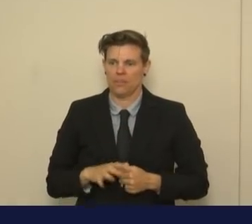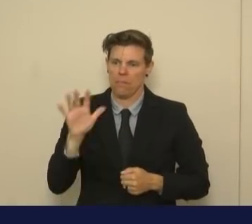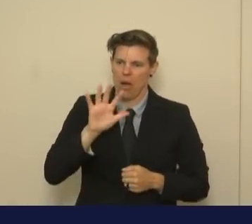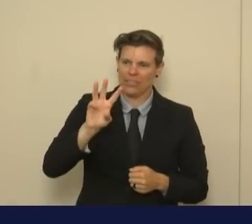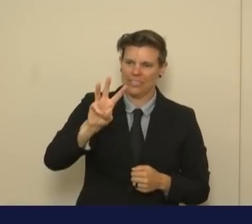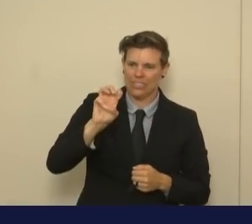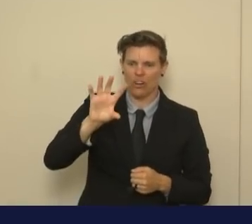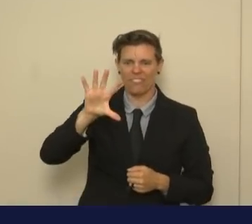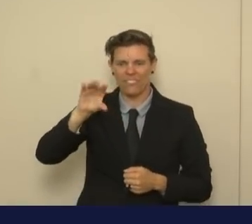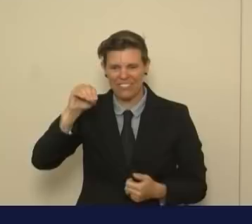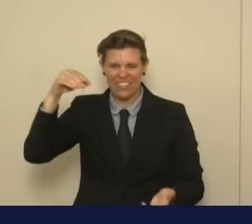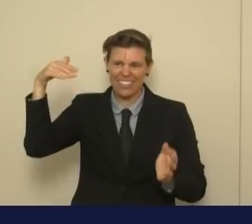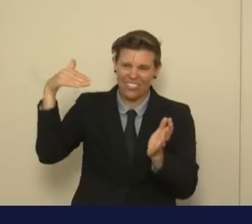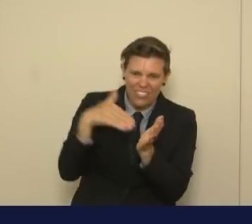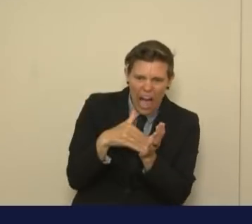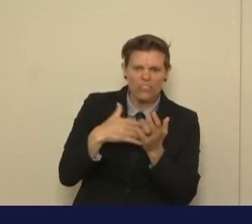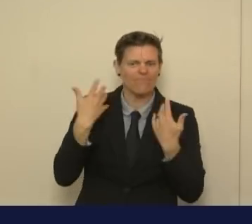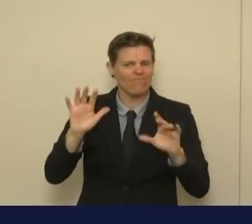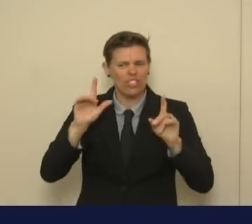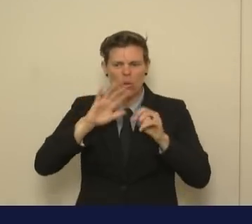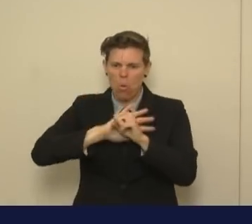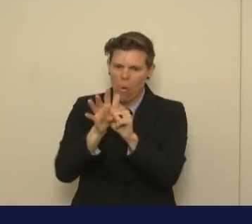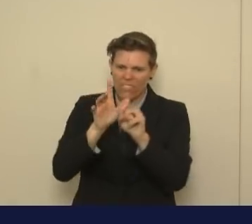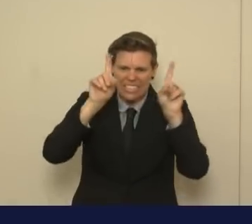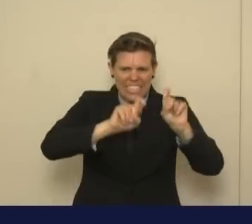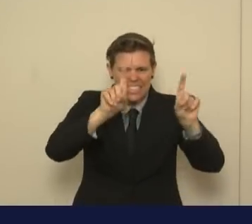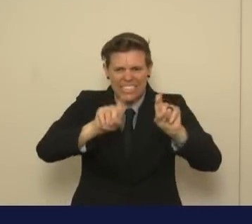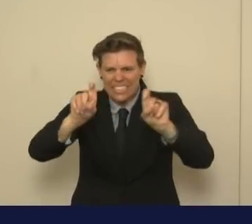650,491 total tests. We continue to have